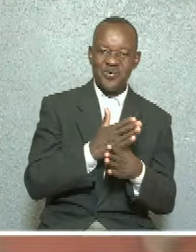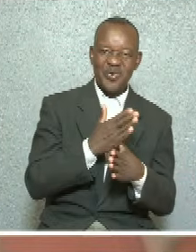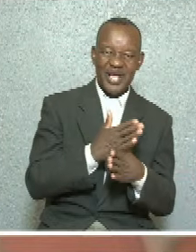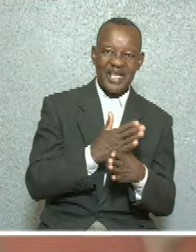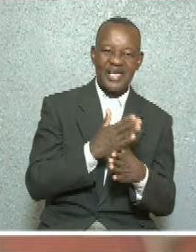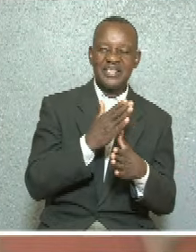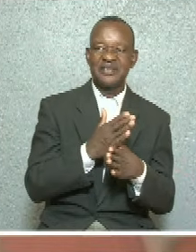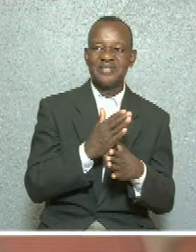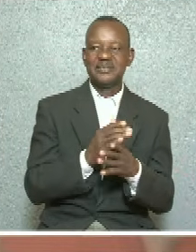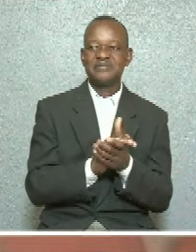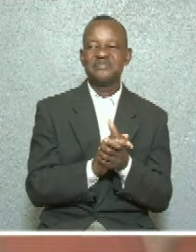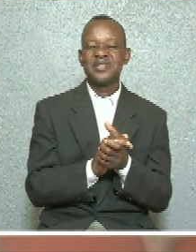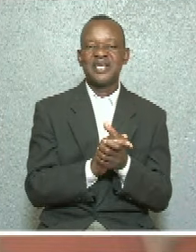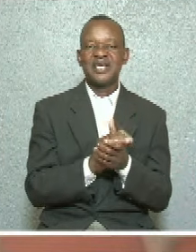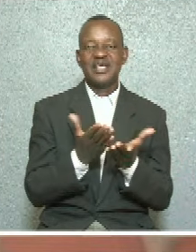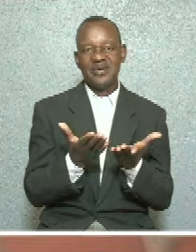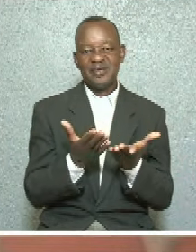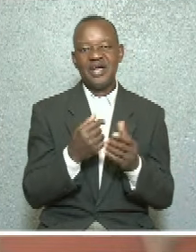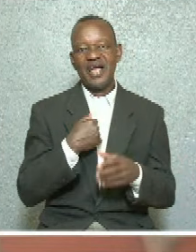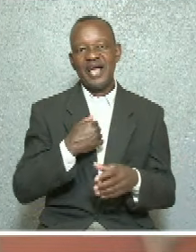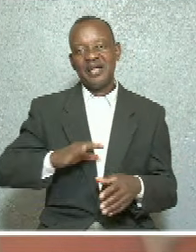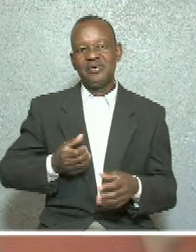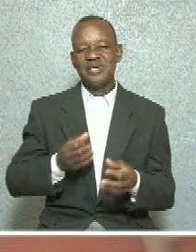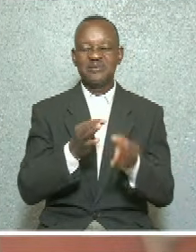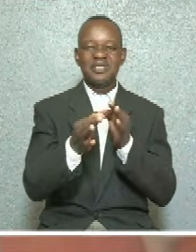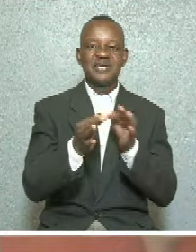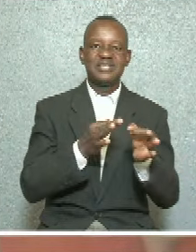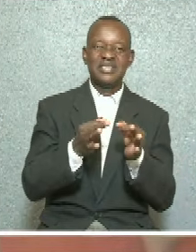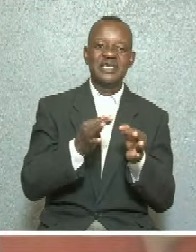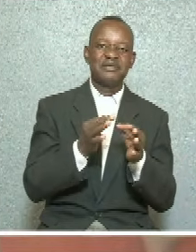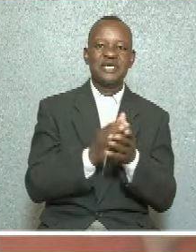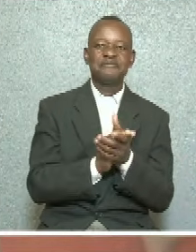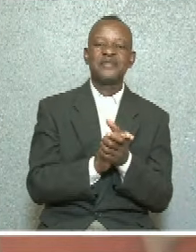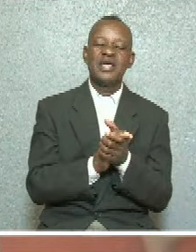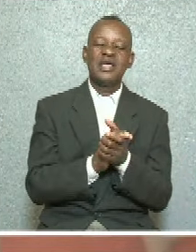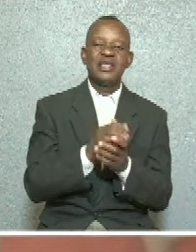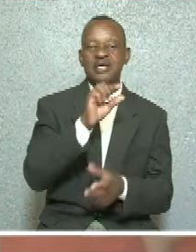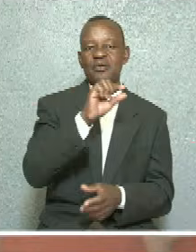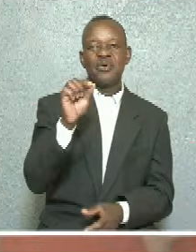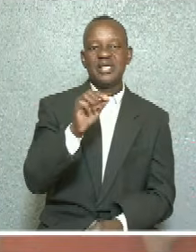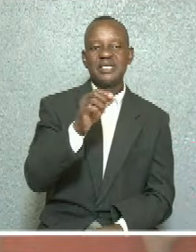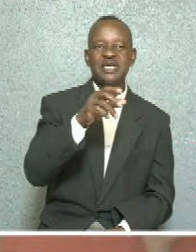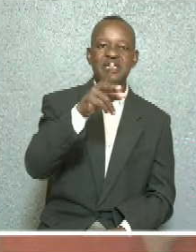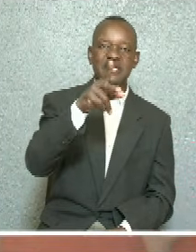People's Liberation Army of Namibia, right? Thank you.